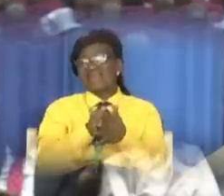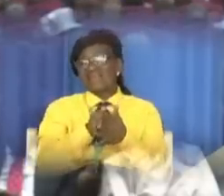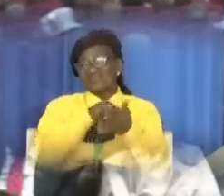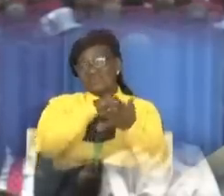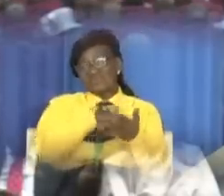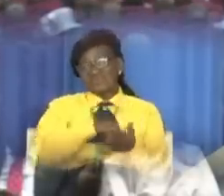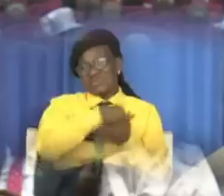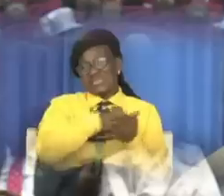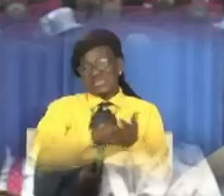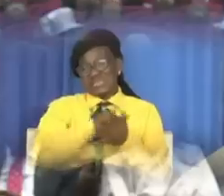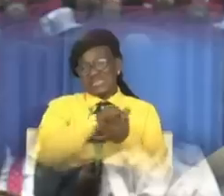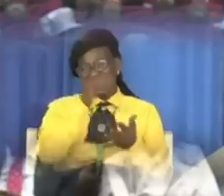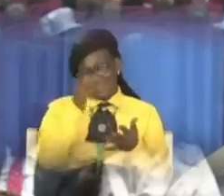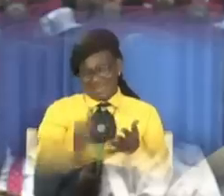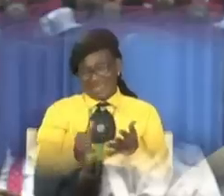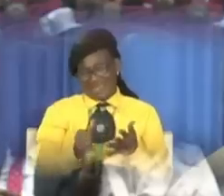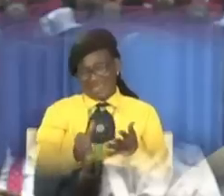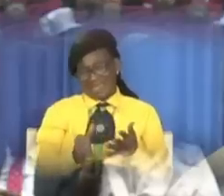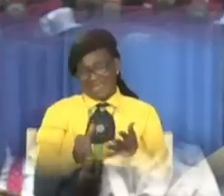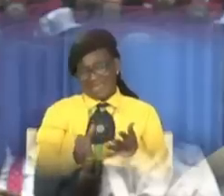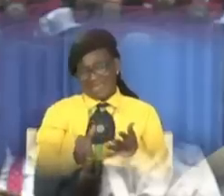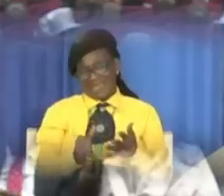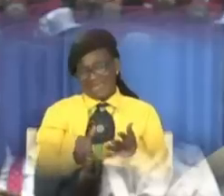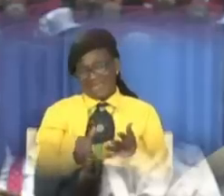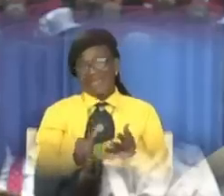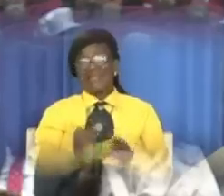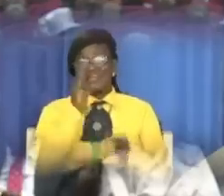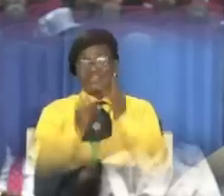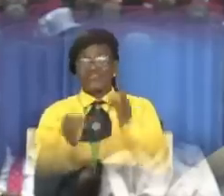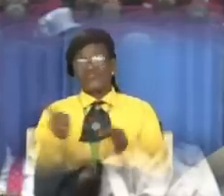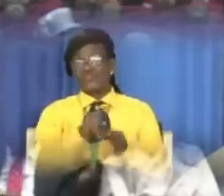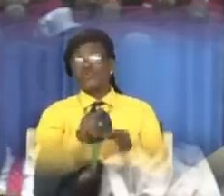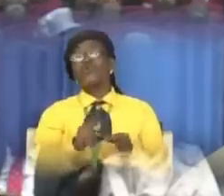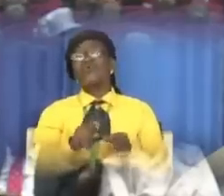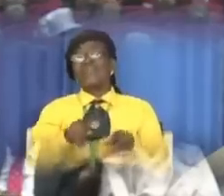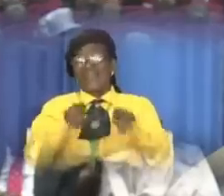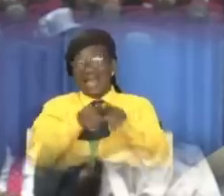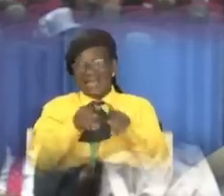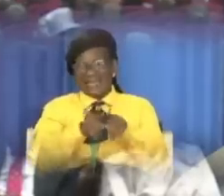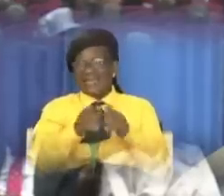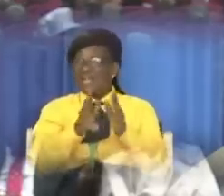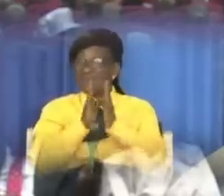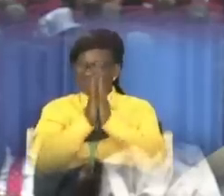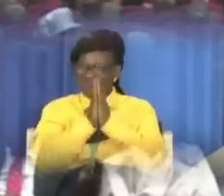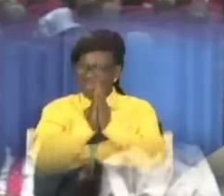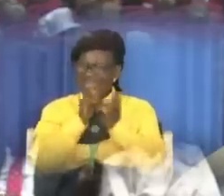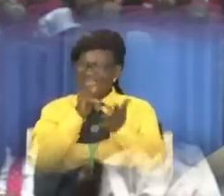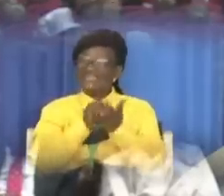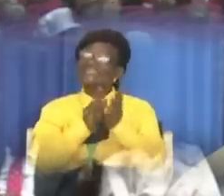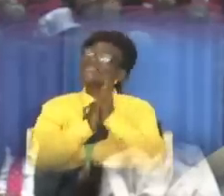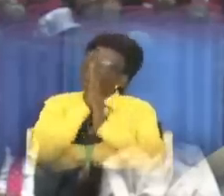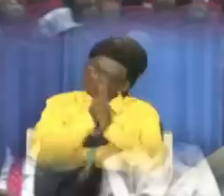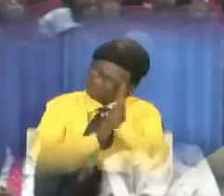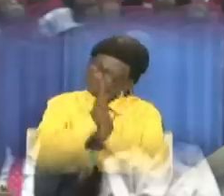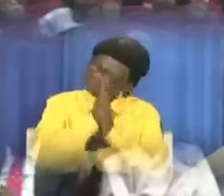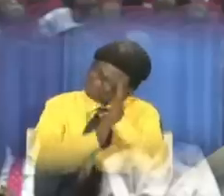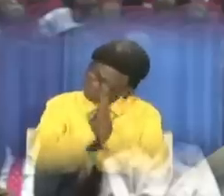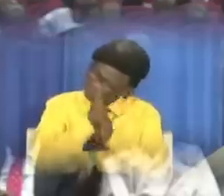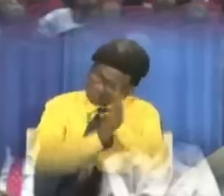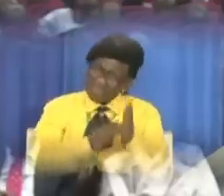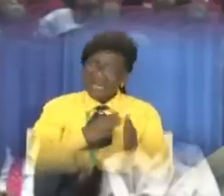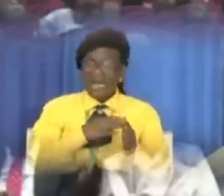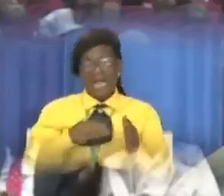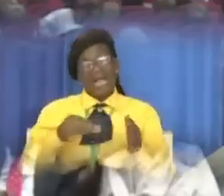stake. It is a decade that is at stake. Let your light shine for me. Let